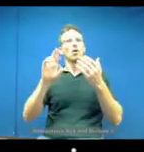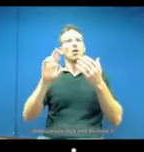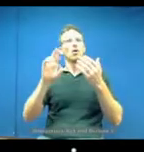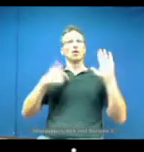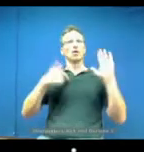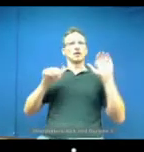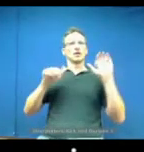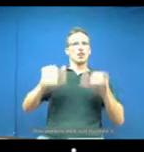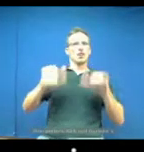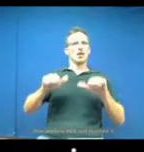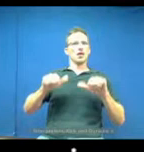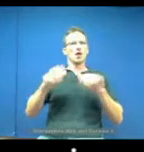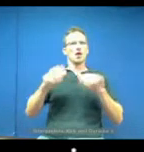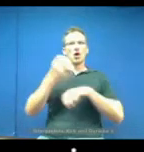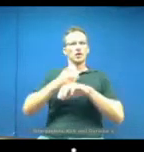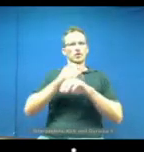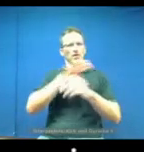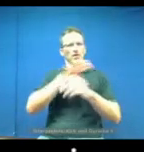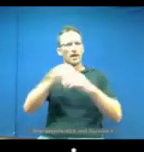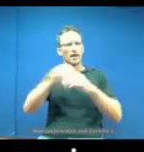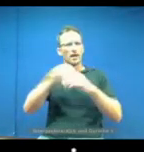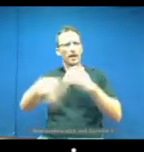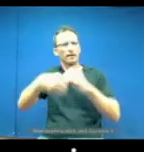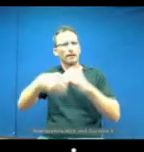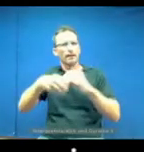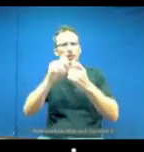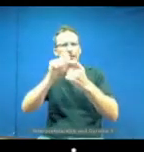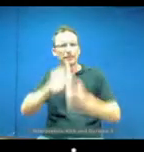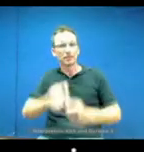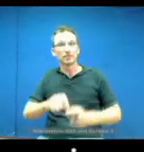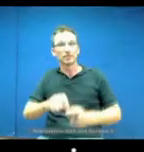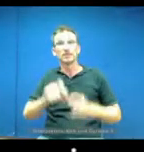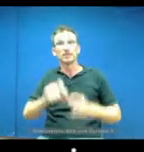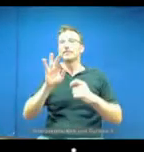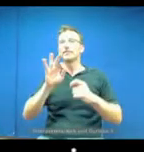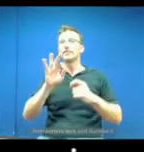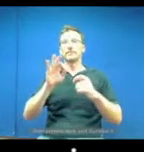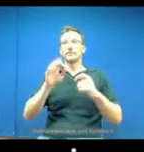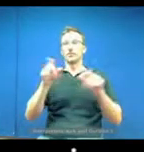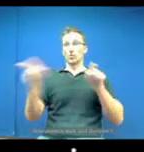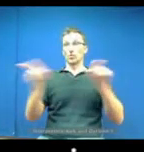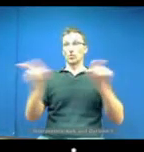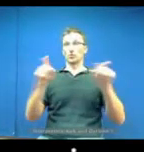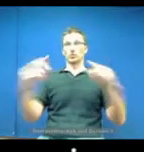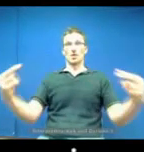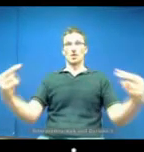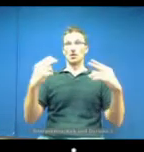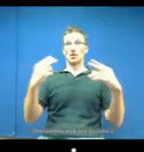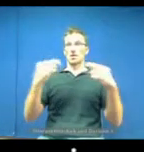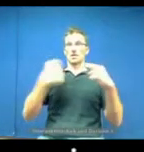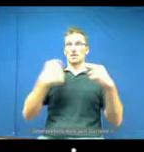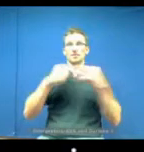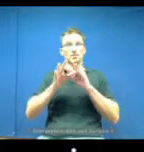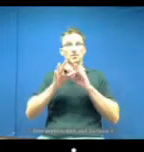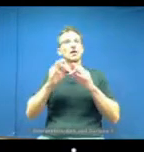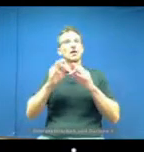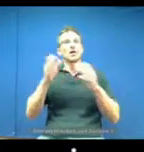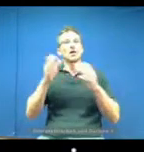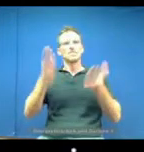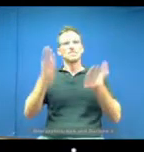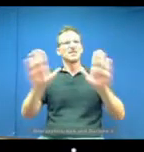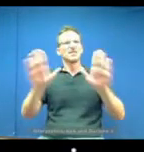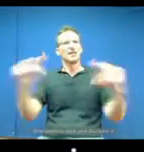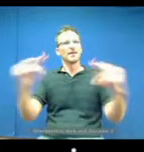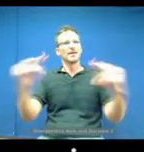people looking at you who have wildly different visions of what happened. If one party is saying, I was